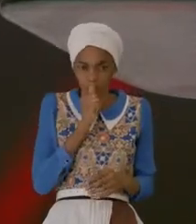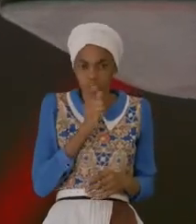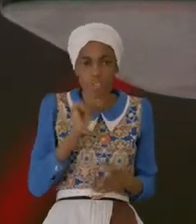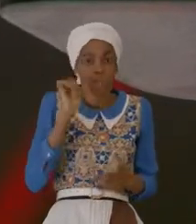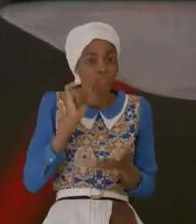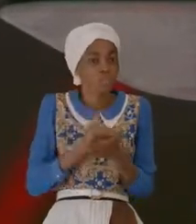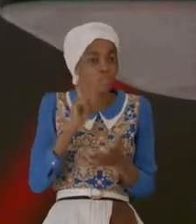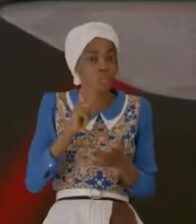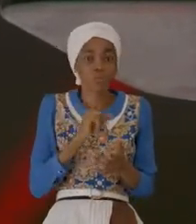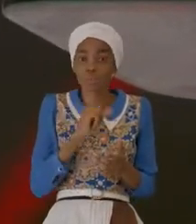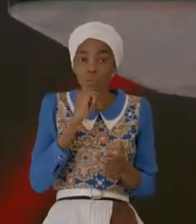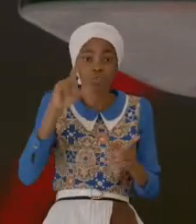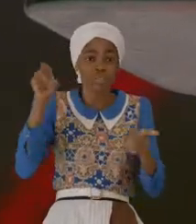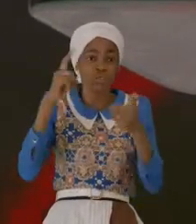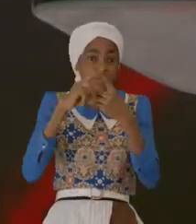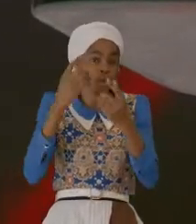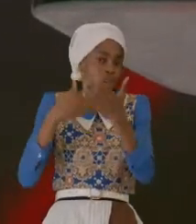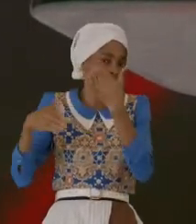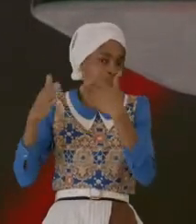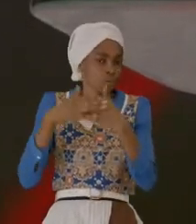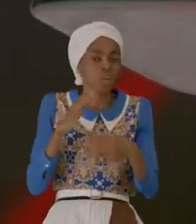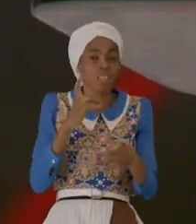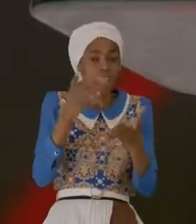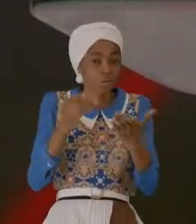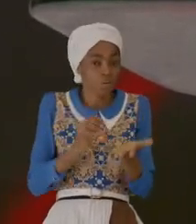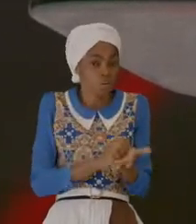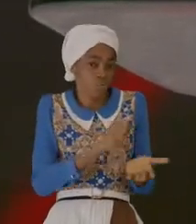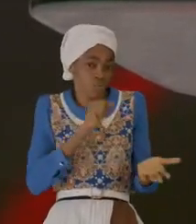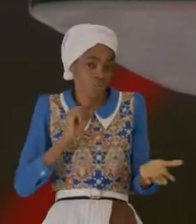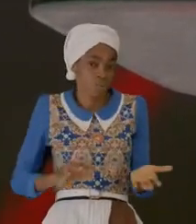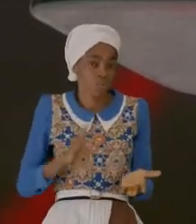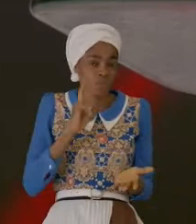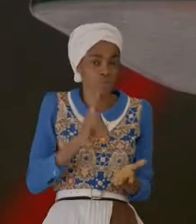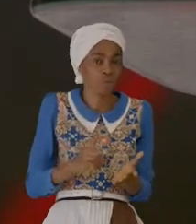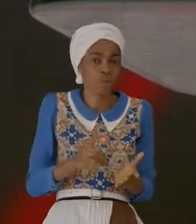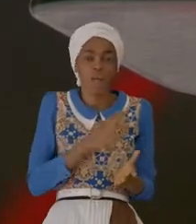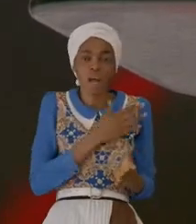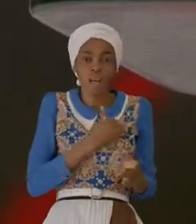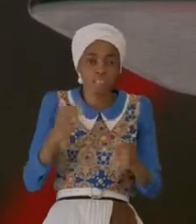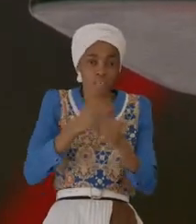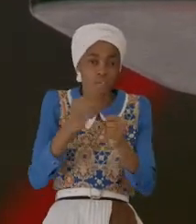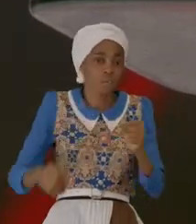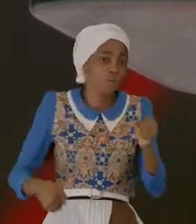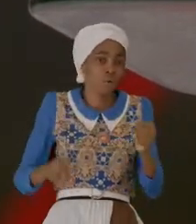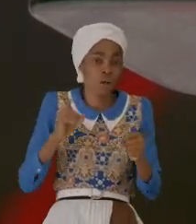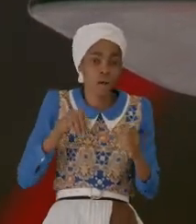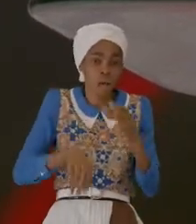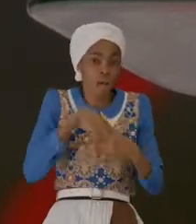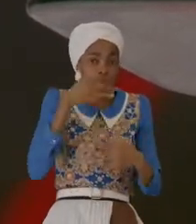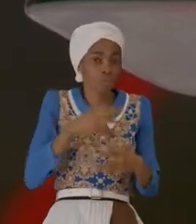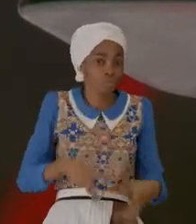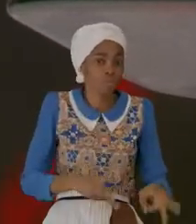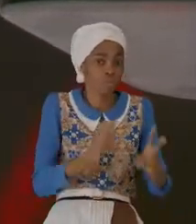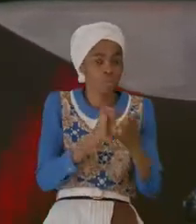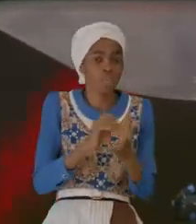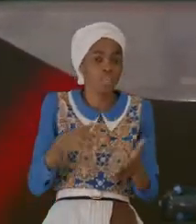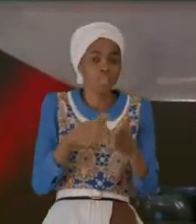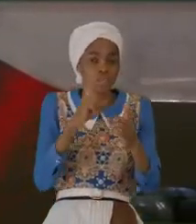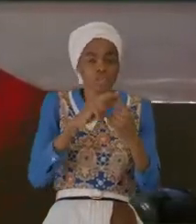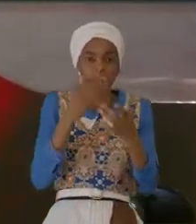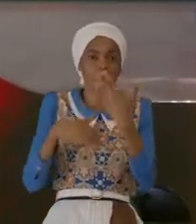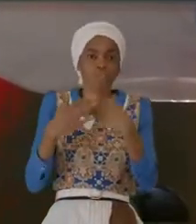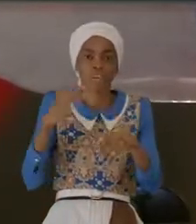they want to approach you and get you out of the past that leads to heaven and get you to hell I